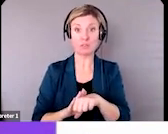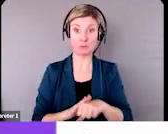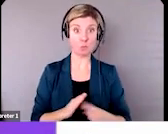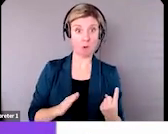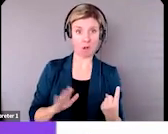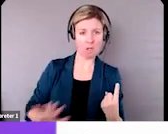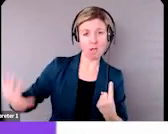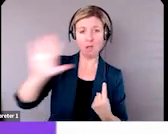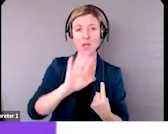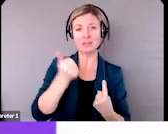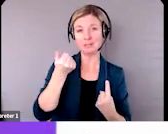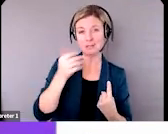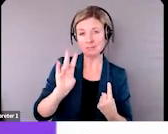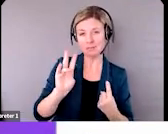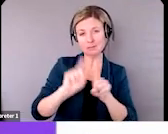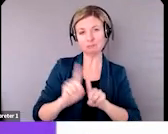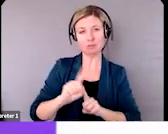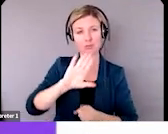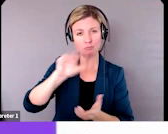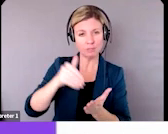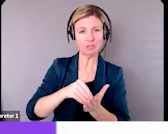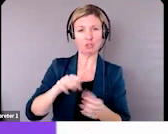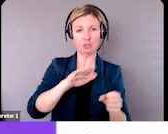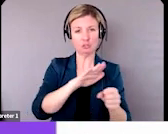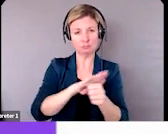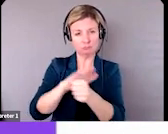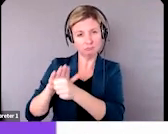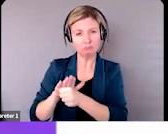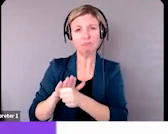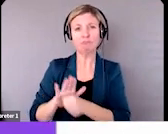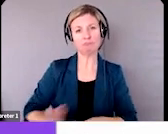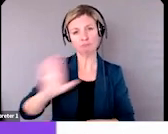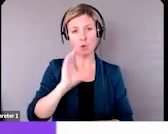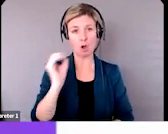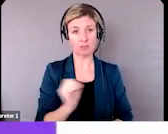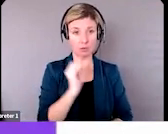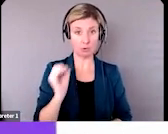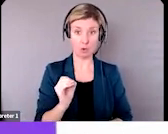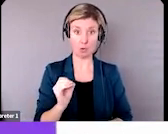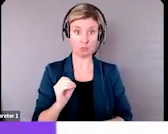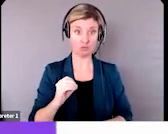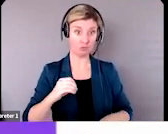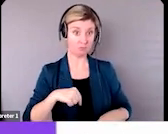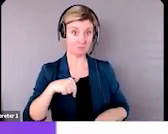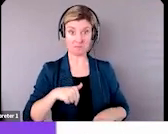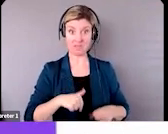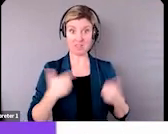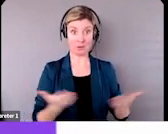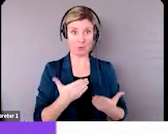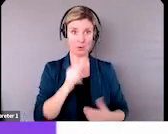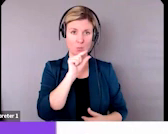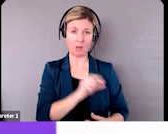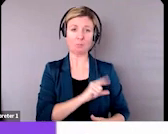innovation centers in Ontario. And while we are located in Guelph, we serve the entire region of